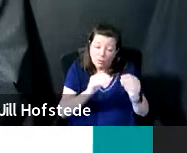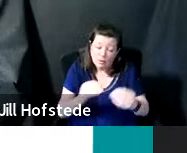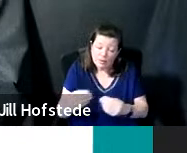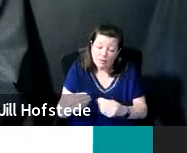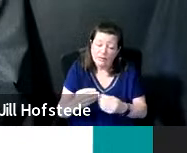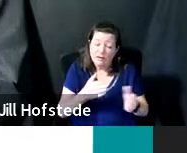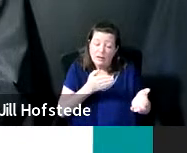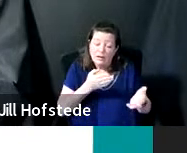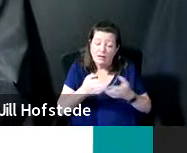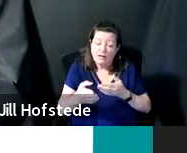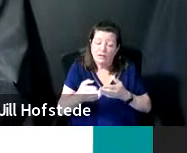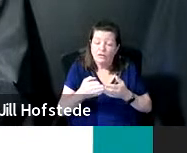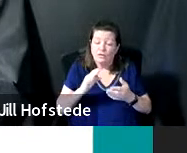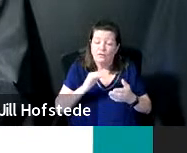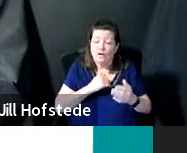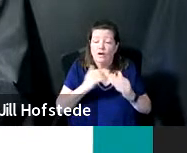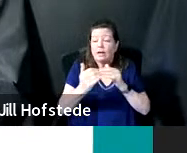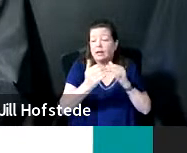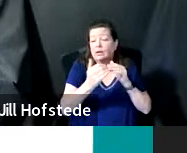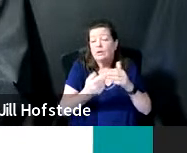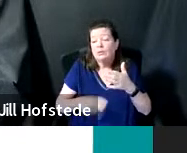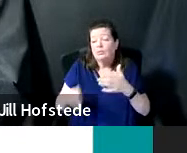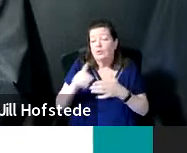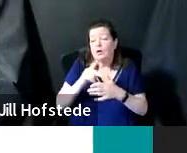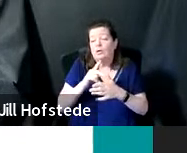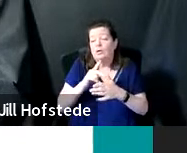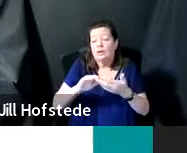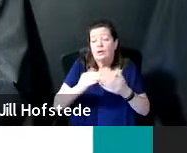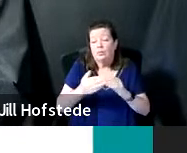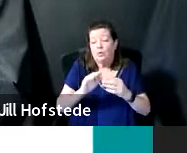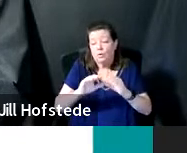program's equity priority communities.